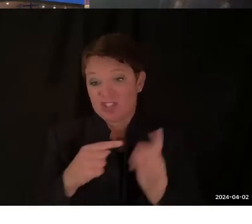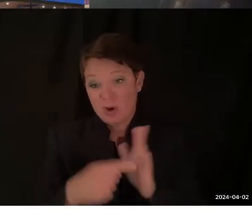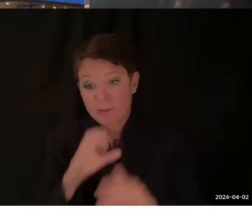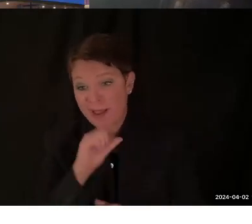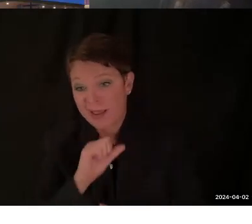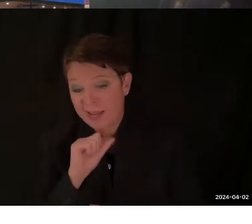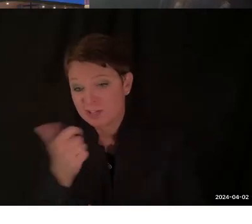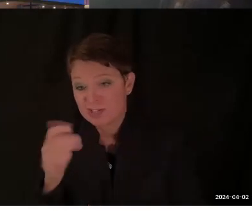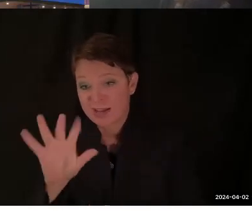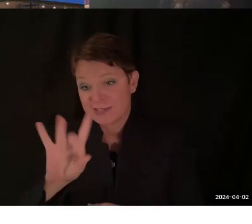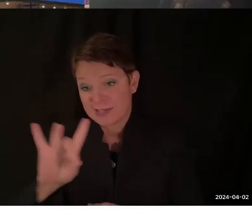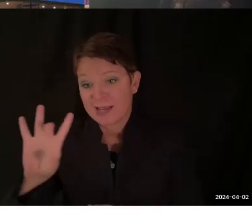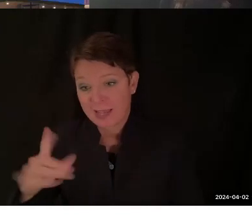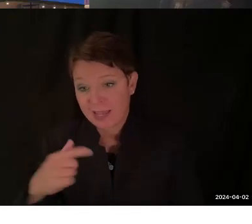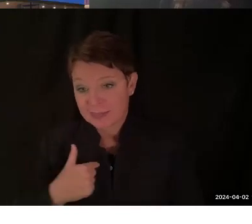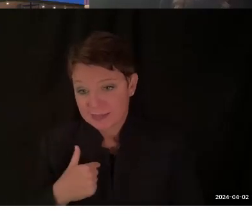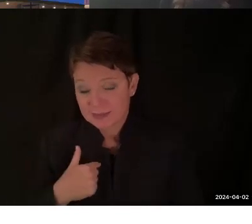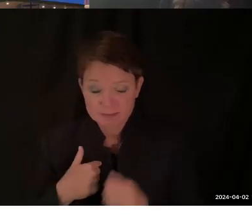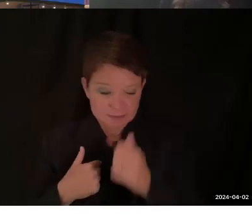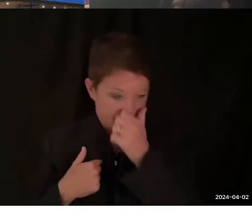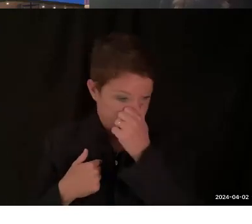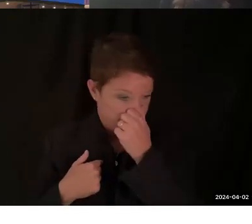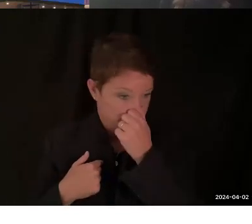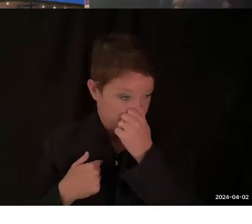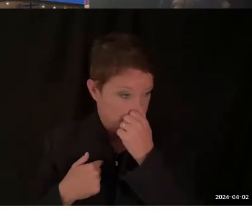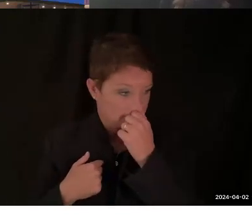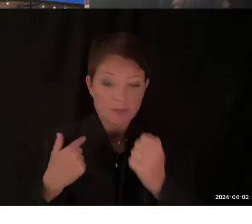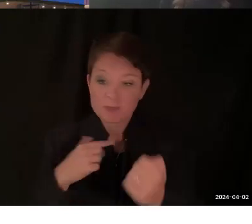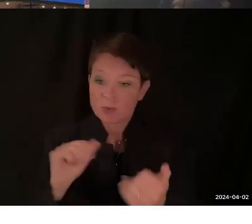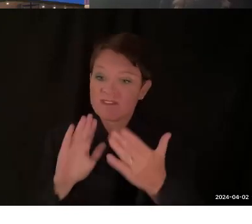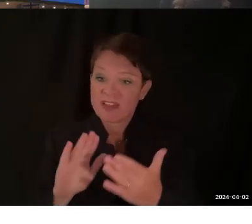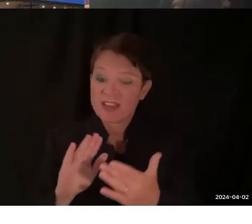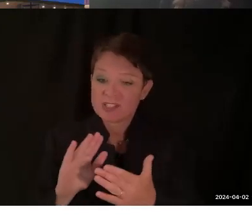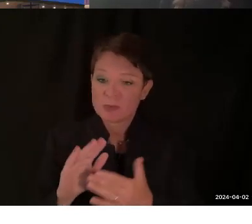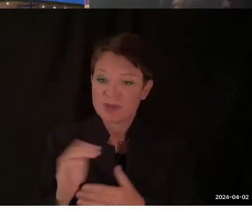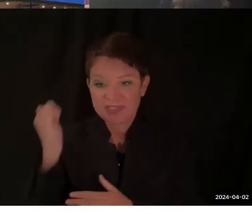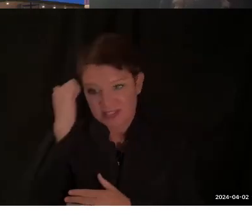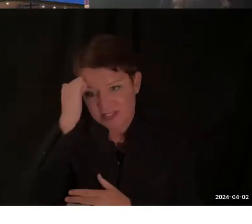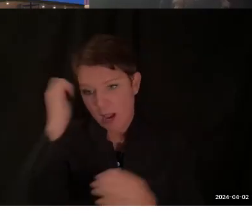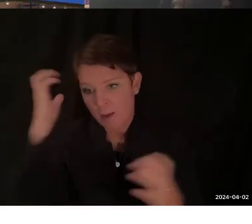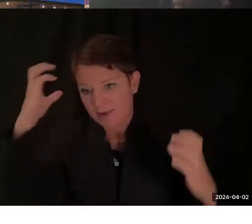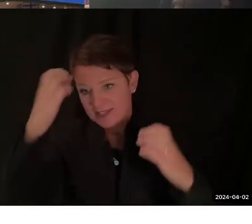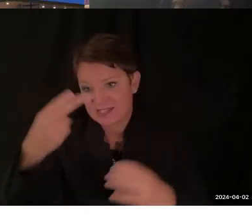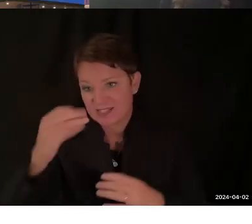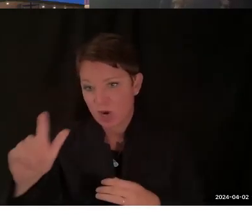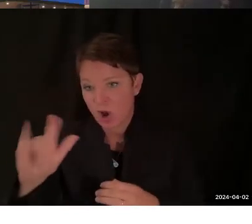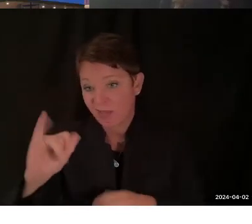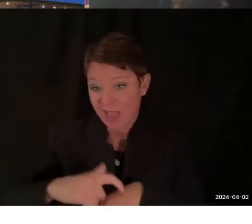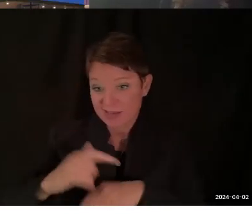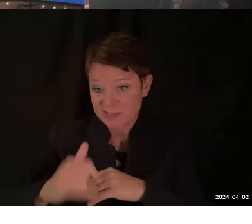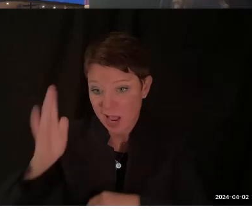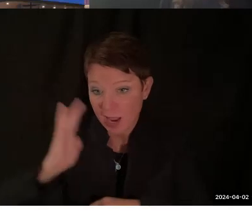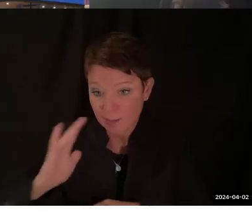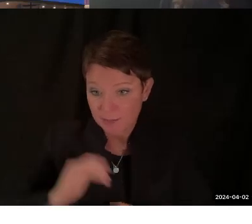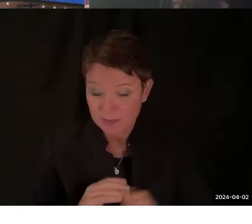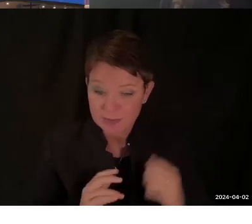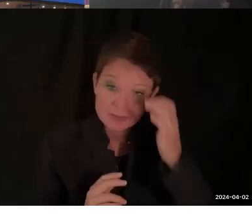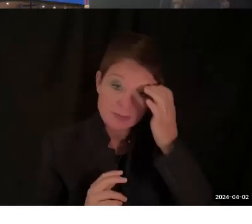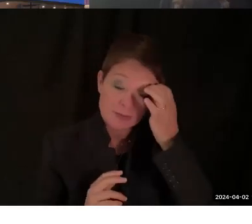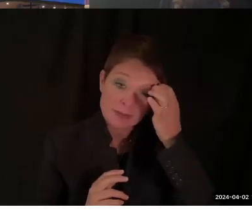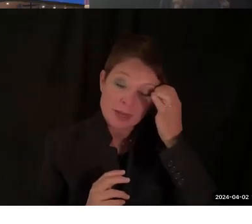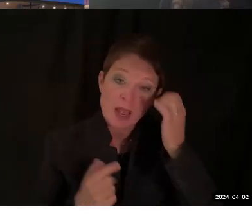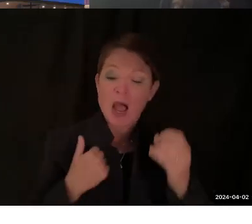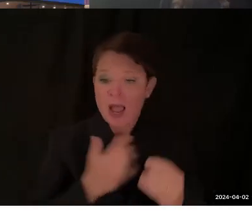in 1988. And, you know, we were faced with the dumb Disney hole at that time, right? And so